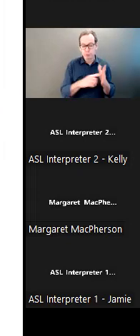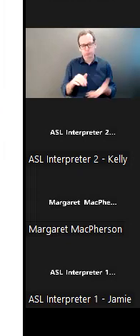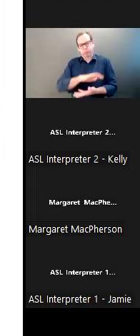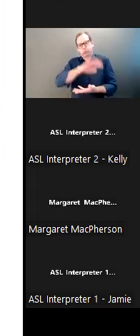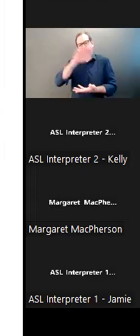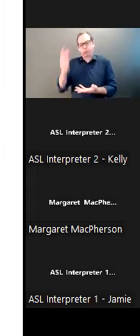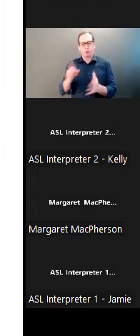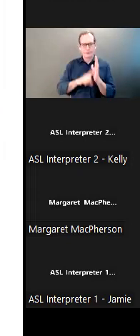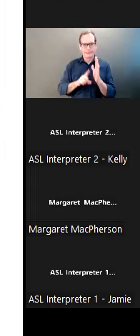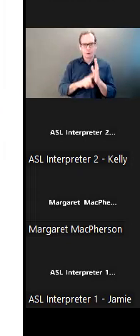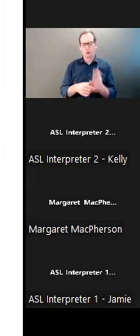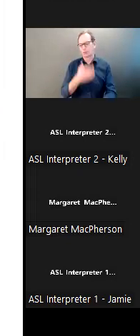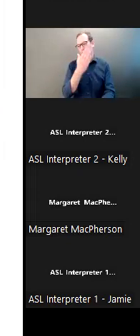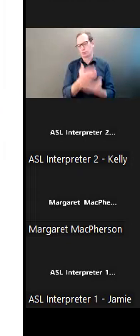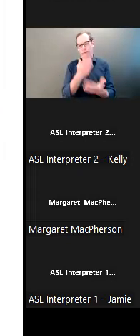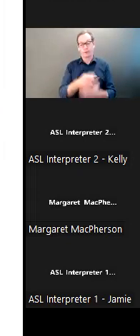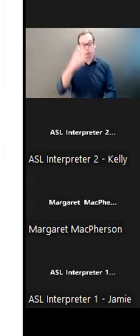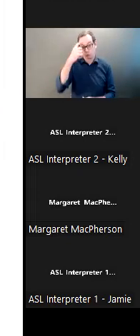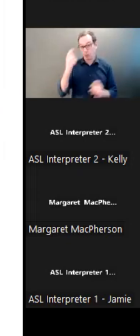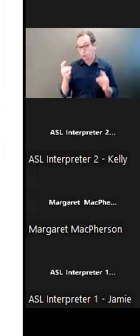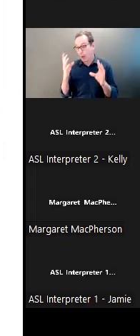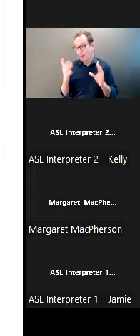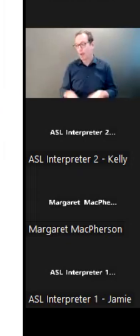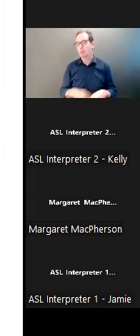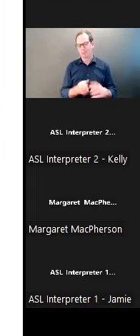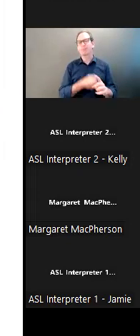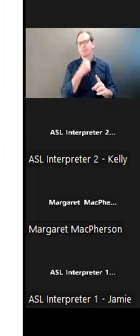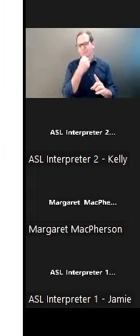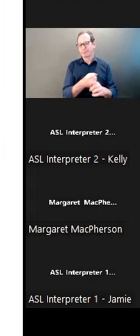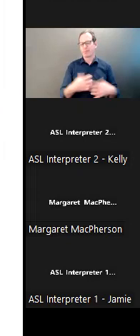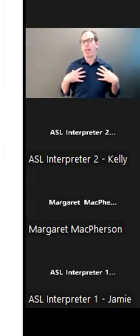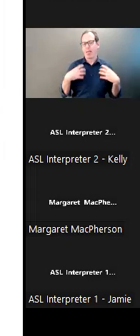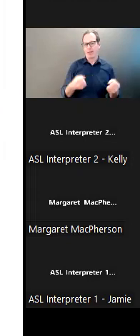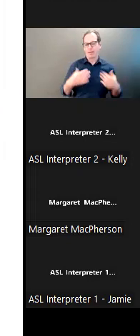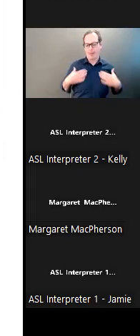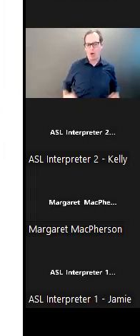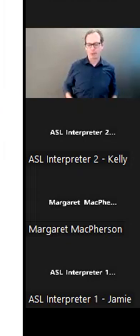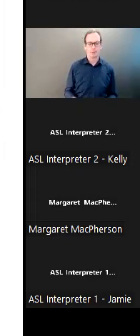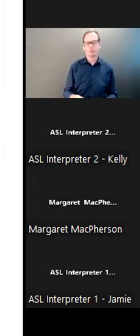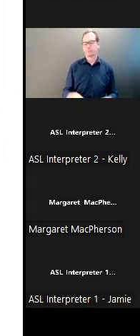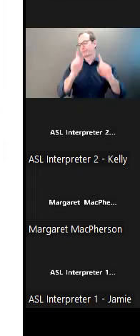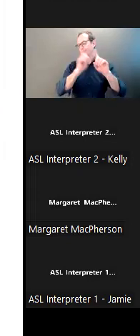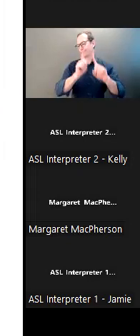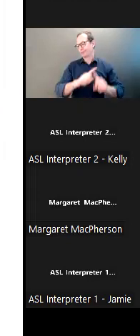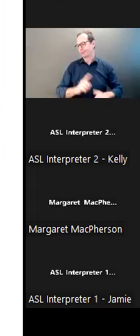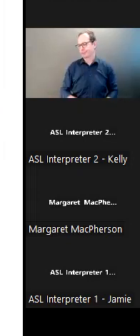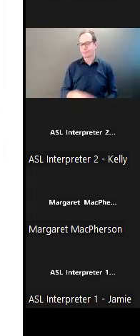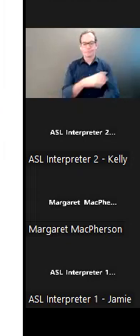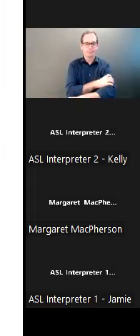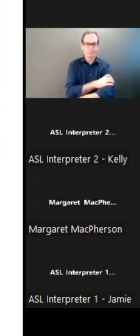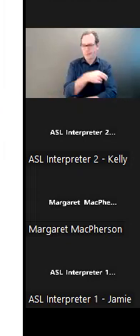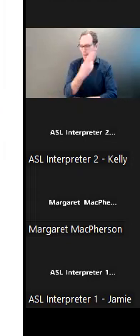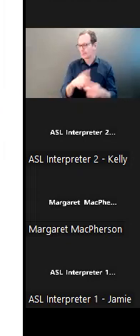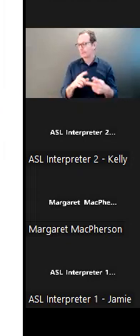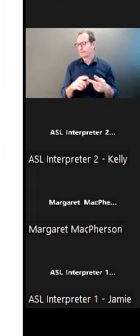in terms of chronic diseases, hypertension, type 2 diabetes, arthritis, musculoskeletal disorders, mental